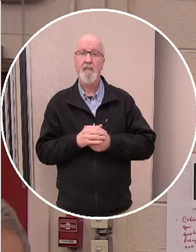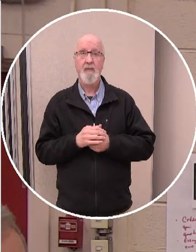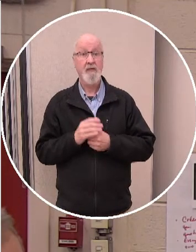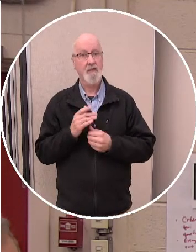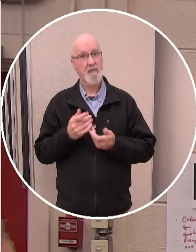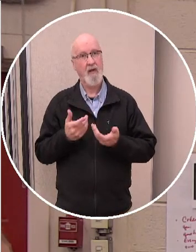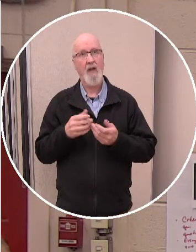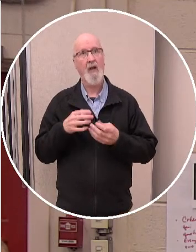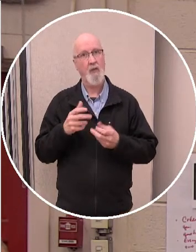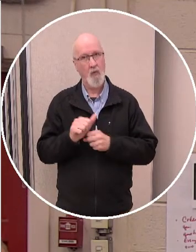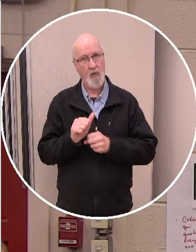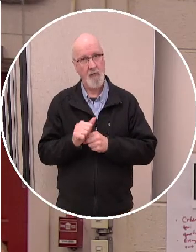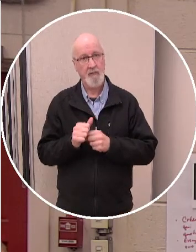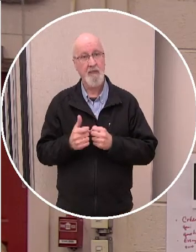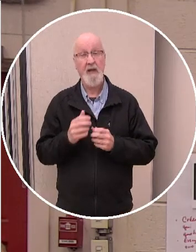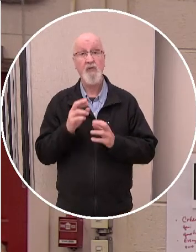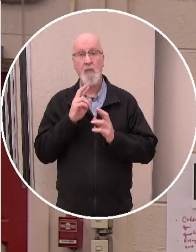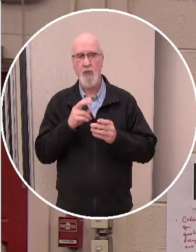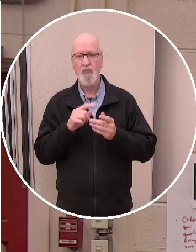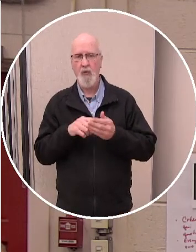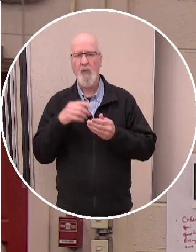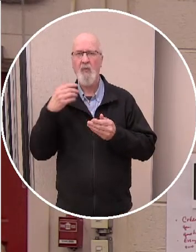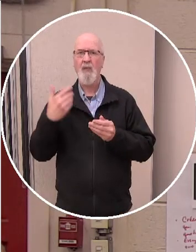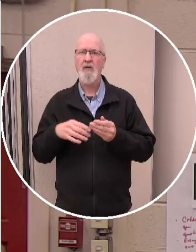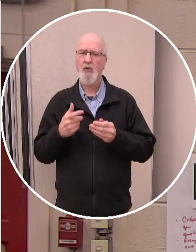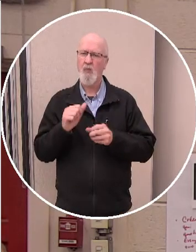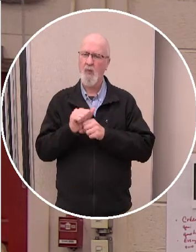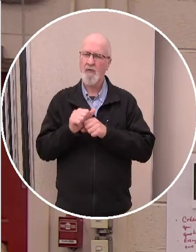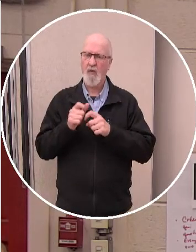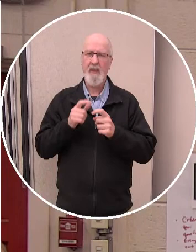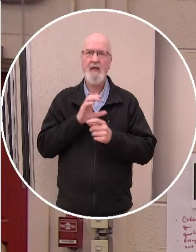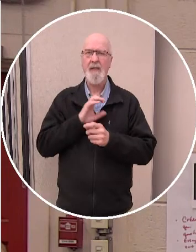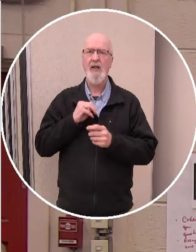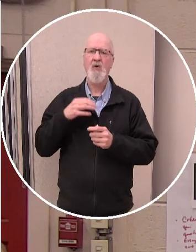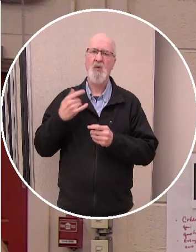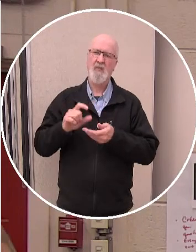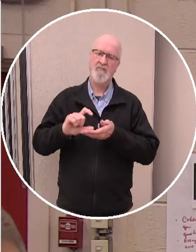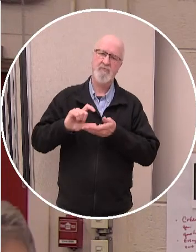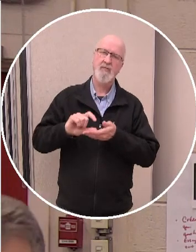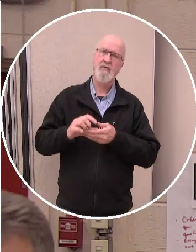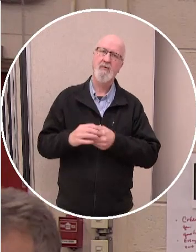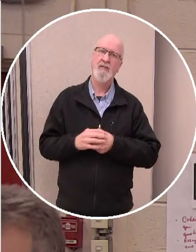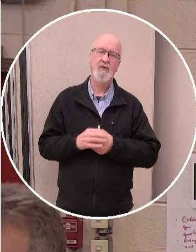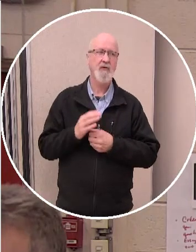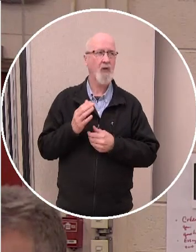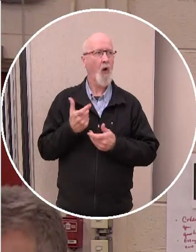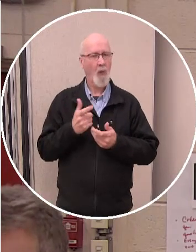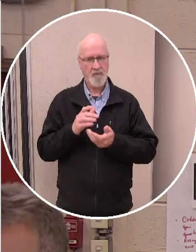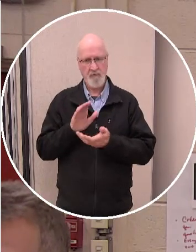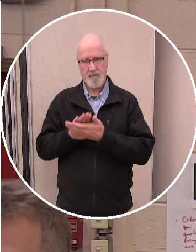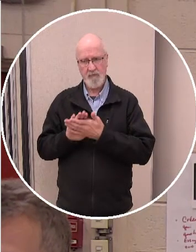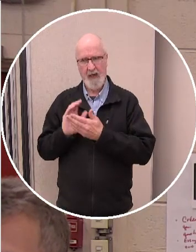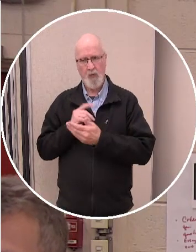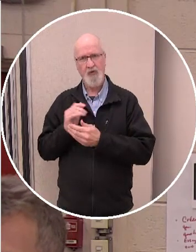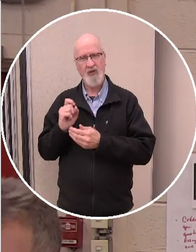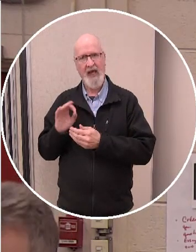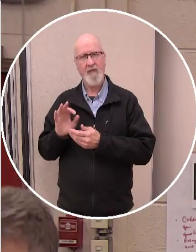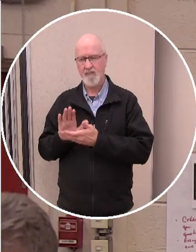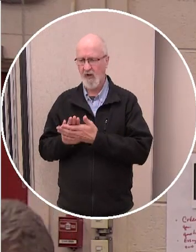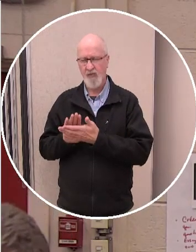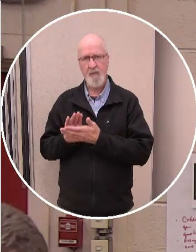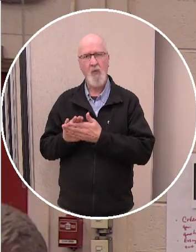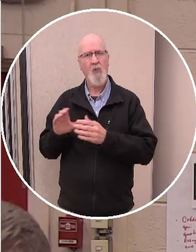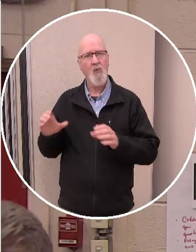enormous. It shows you the amount of work that this committee has completed, and I want to congratulate our staff who've done the groundwork